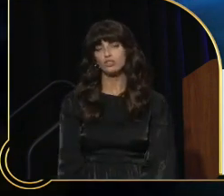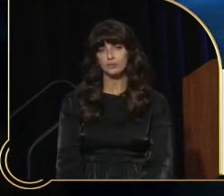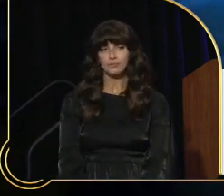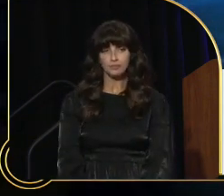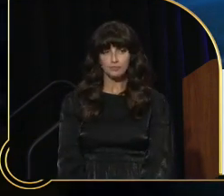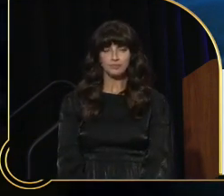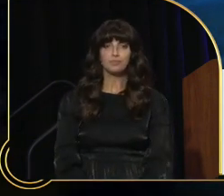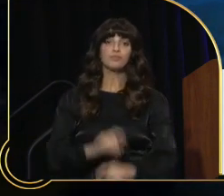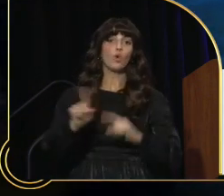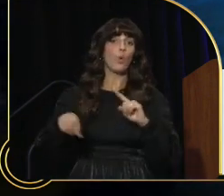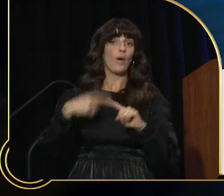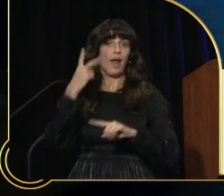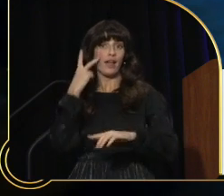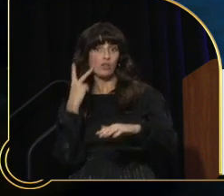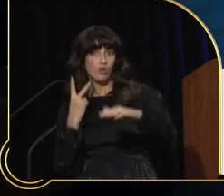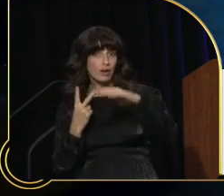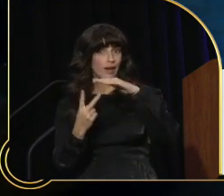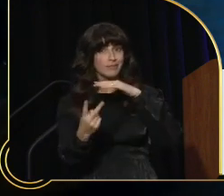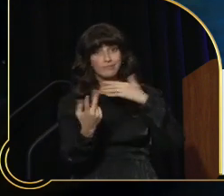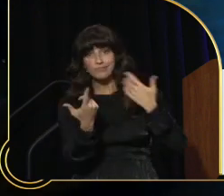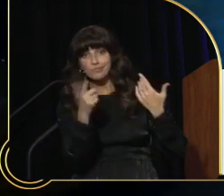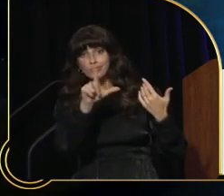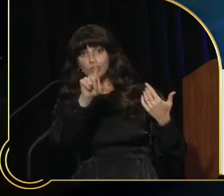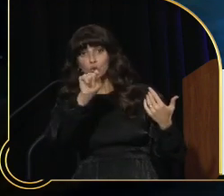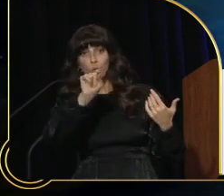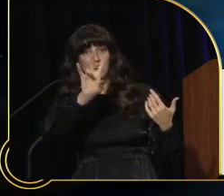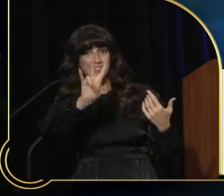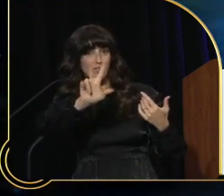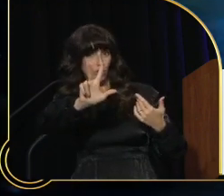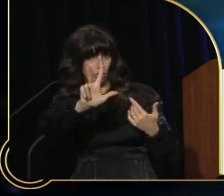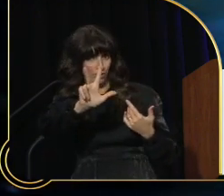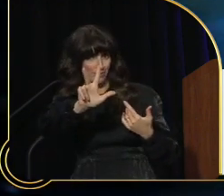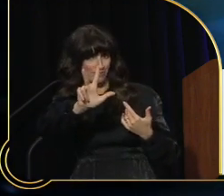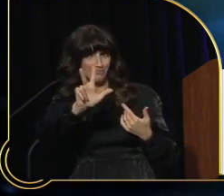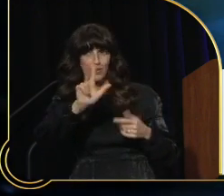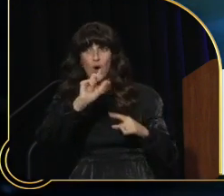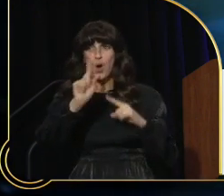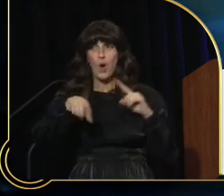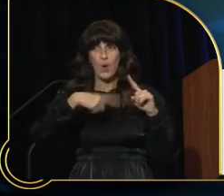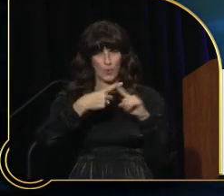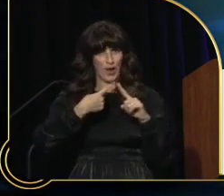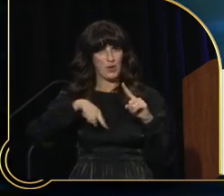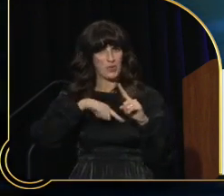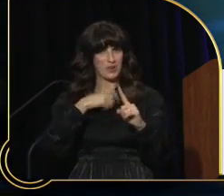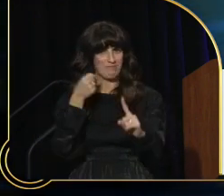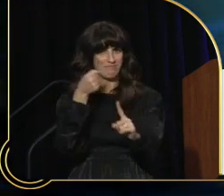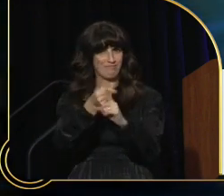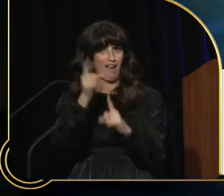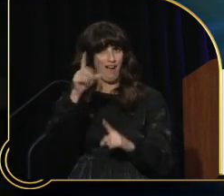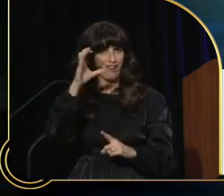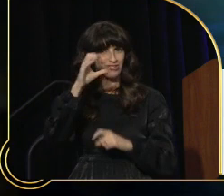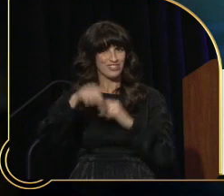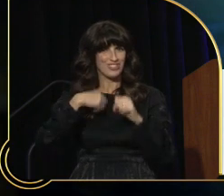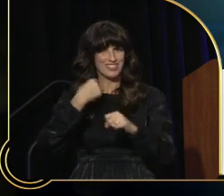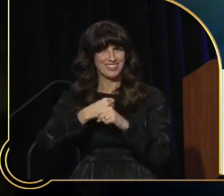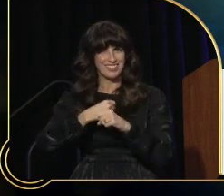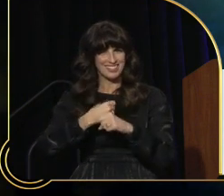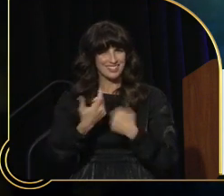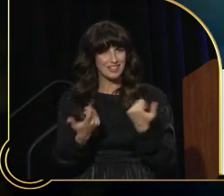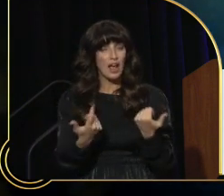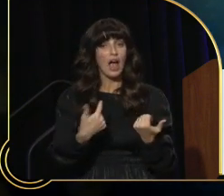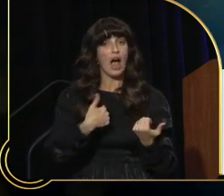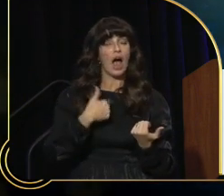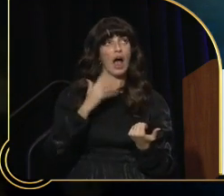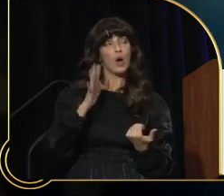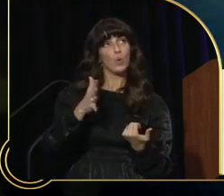When I look ahead to 2073, when the Bazelon Center will be turning 100, and I will